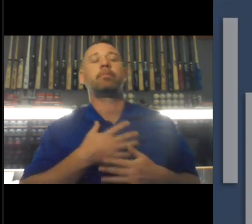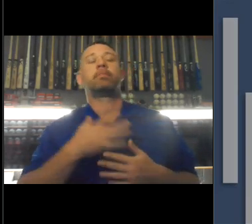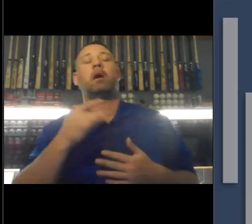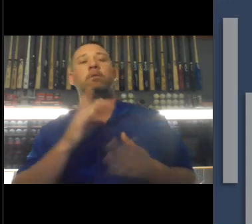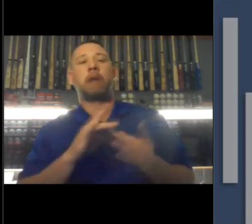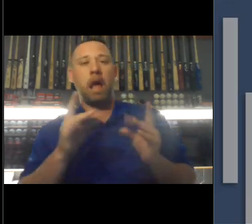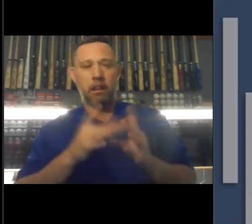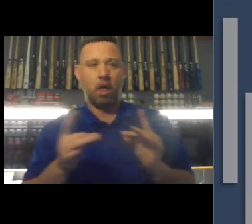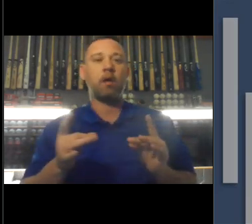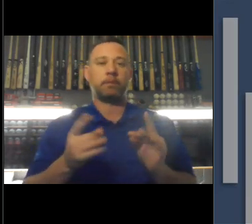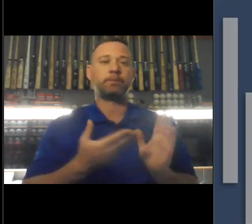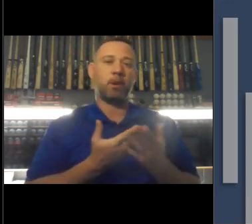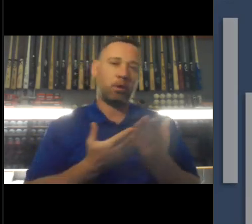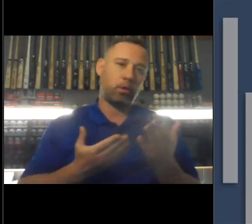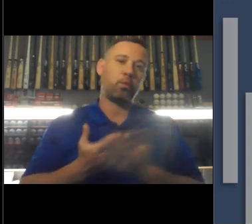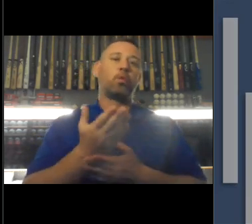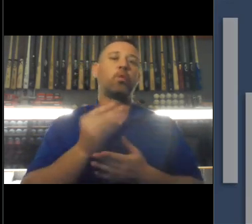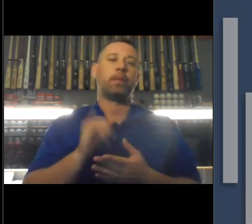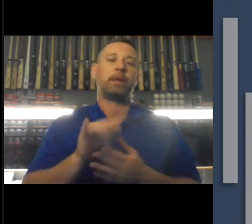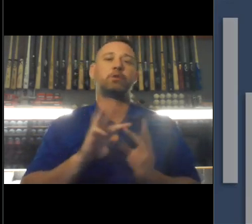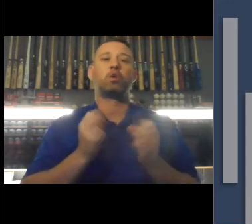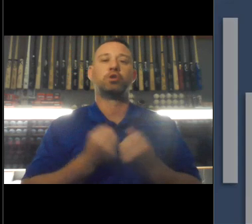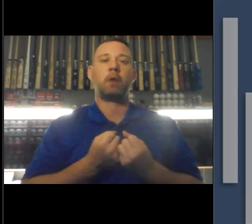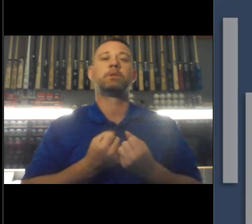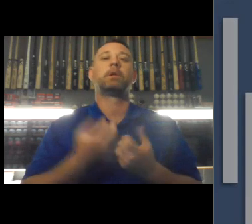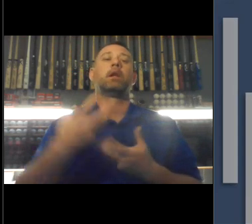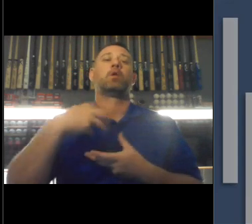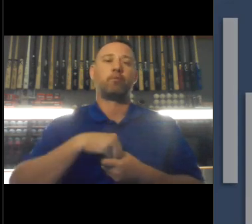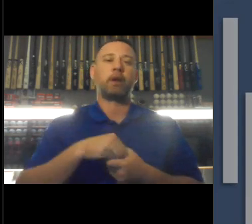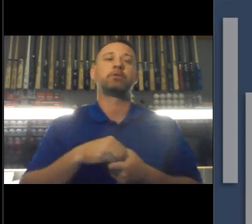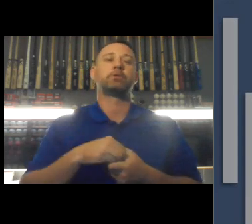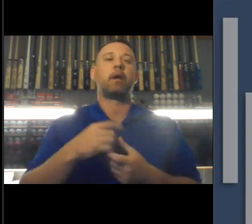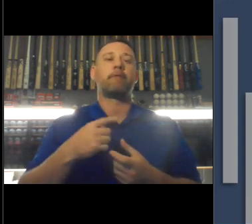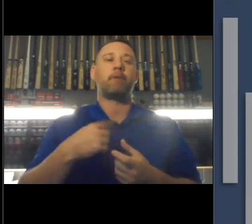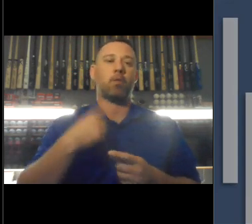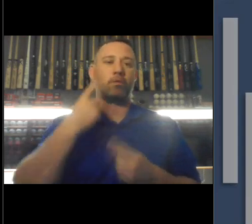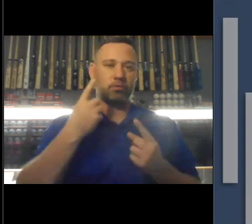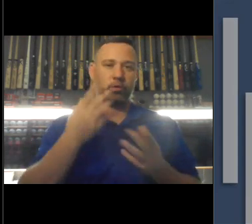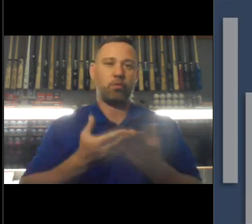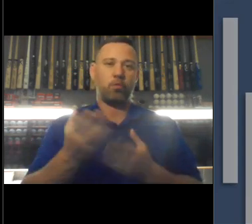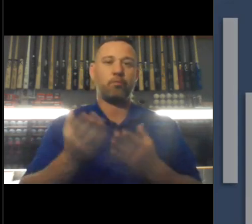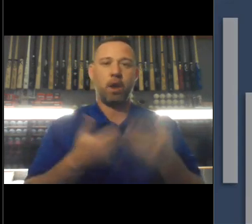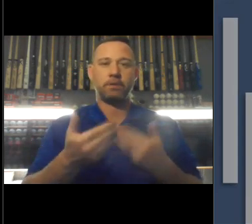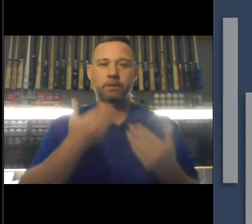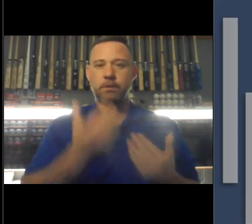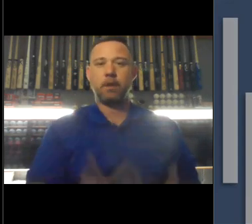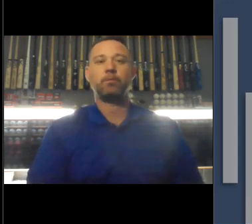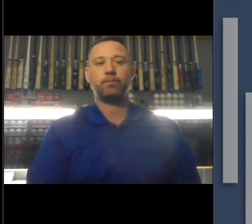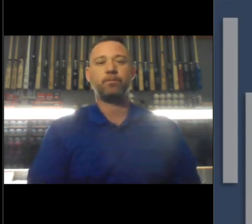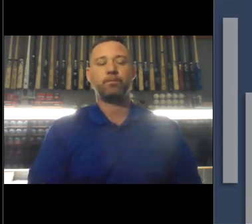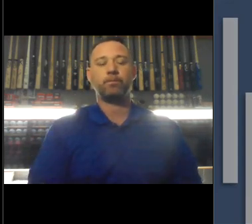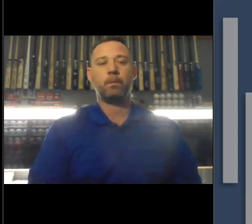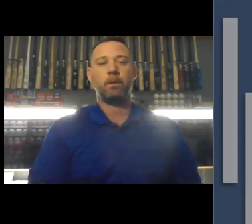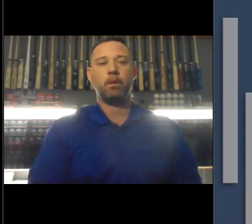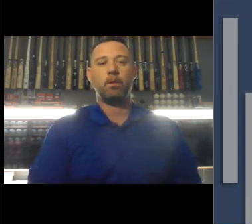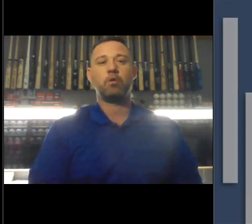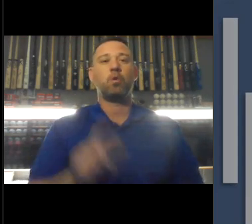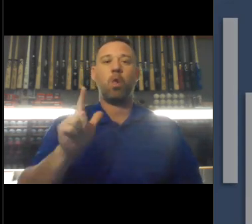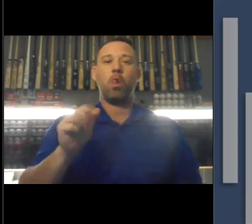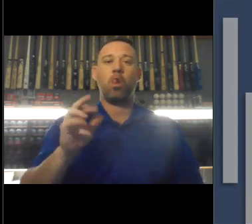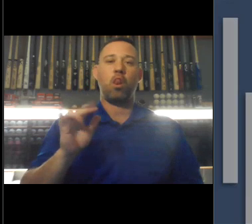been afforded through these workshops and incorporation of our thoughts throughout the process. And thank you to Lori Waters